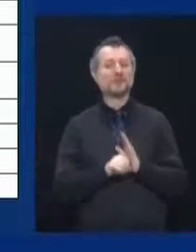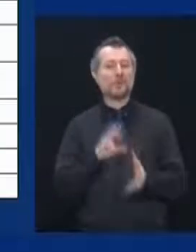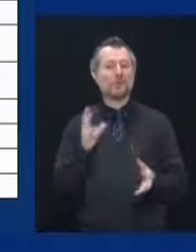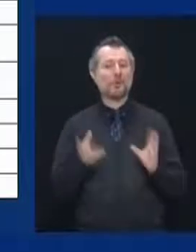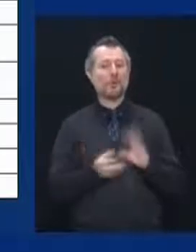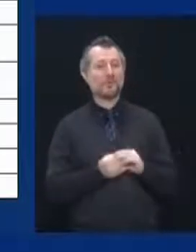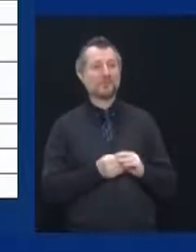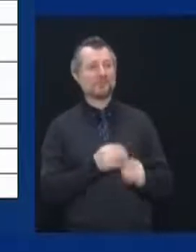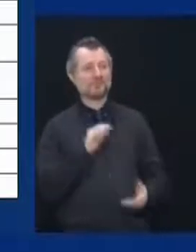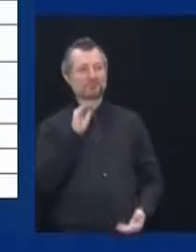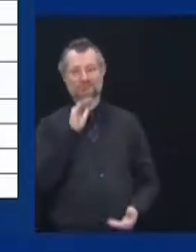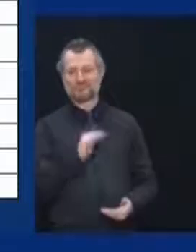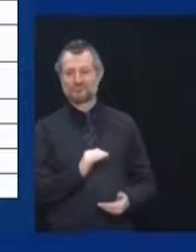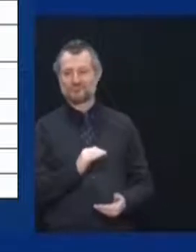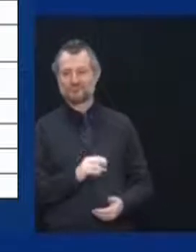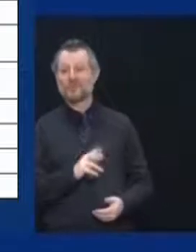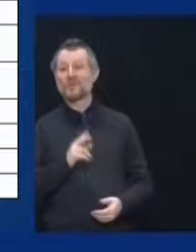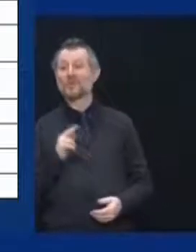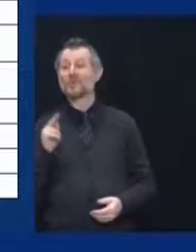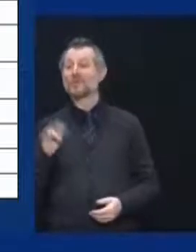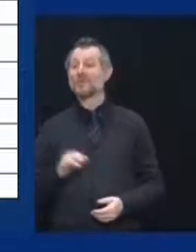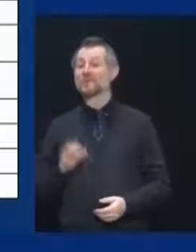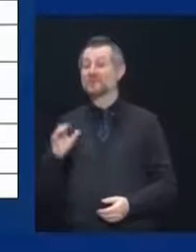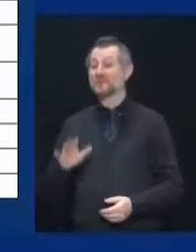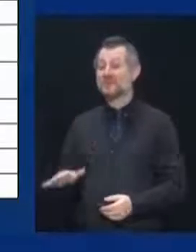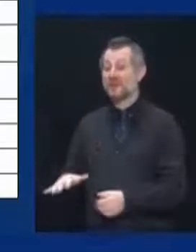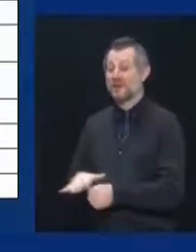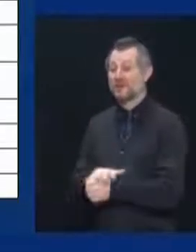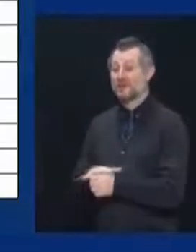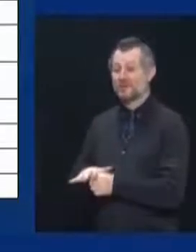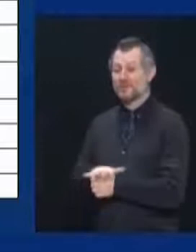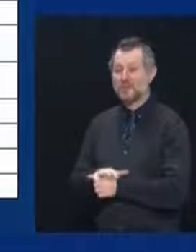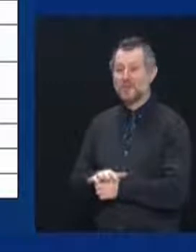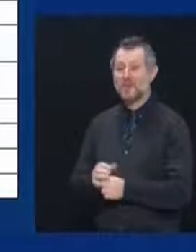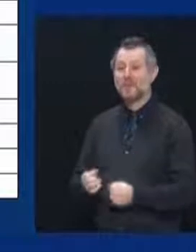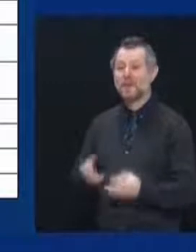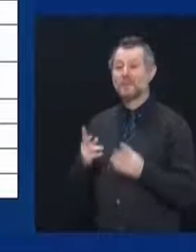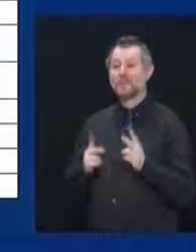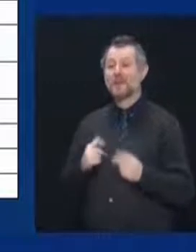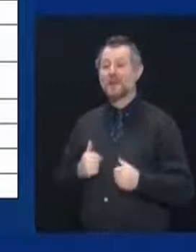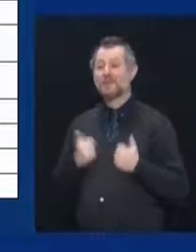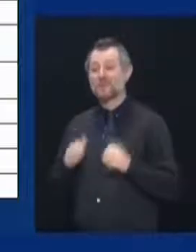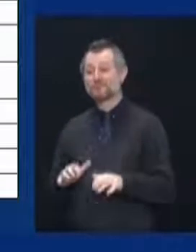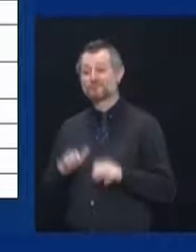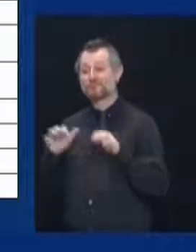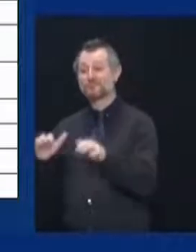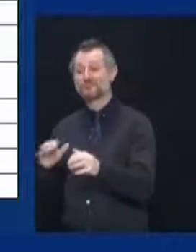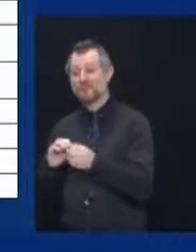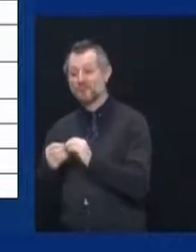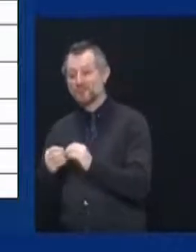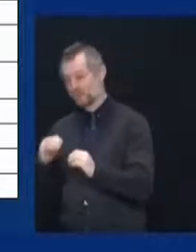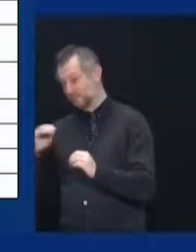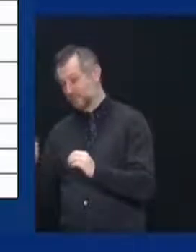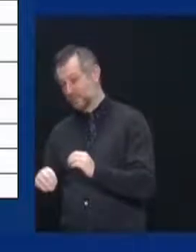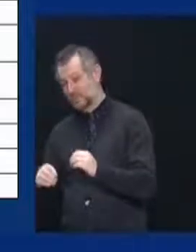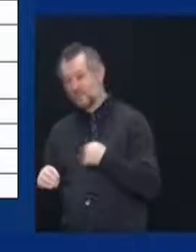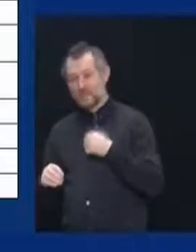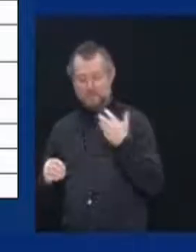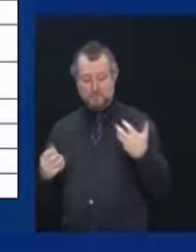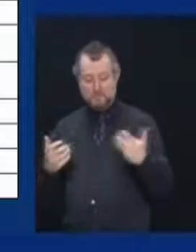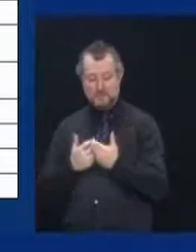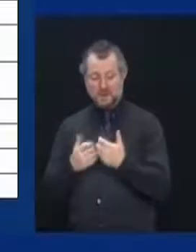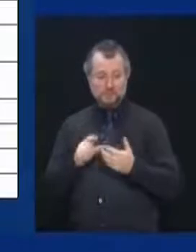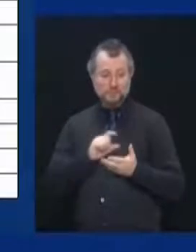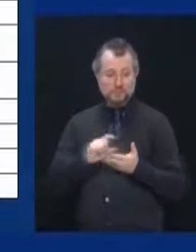City, as a region, gets a proportionate share every week. But their